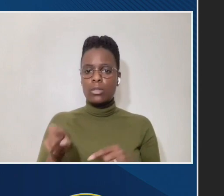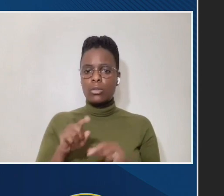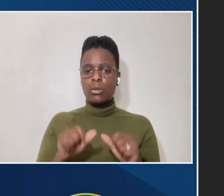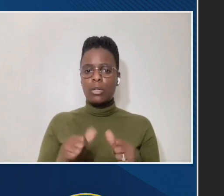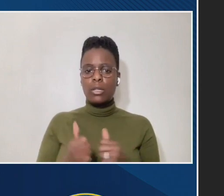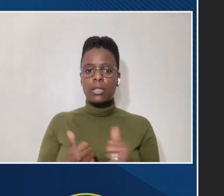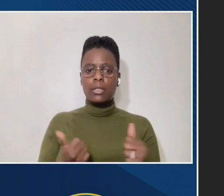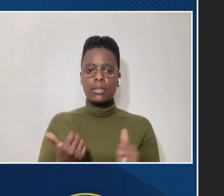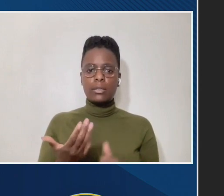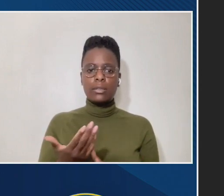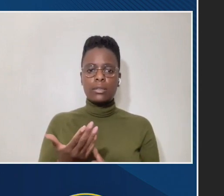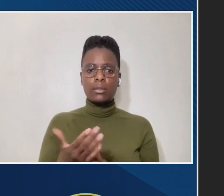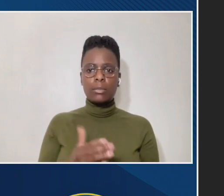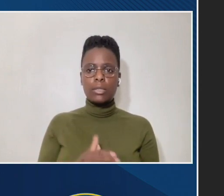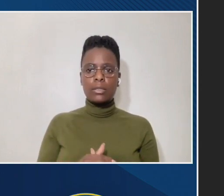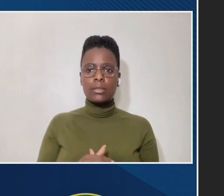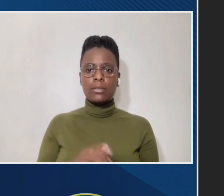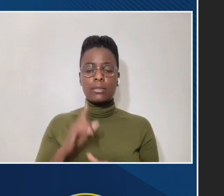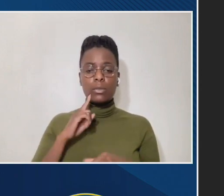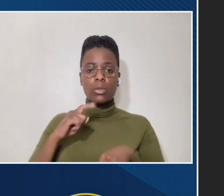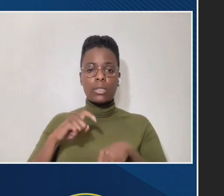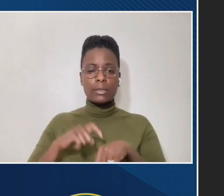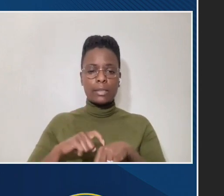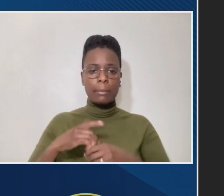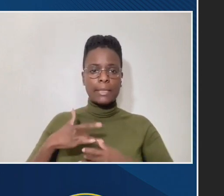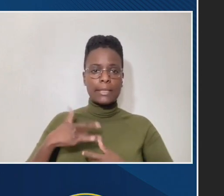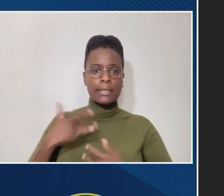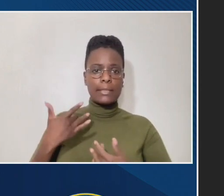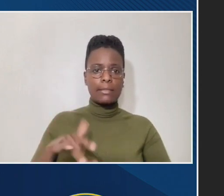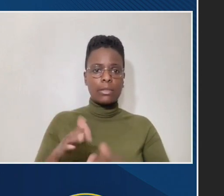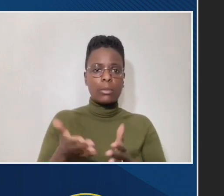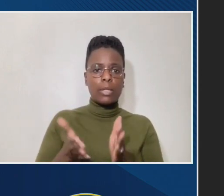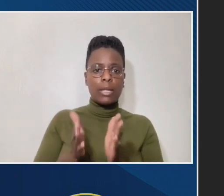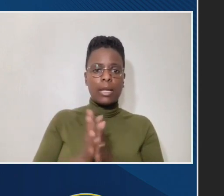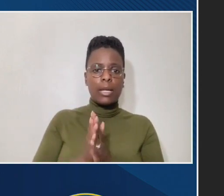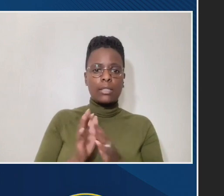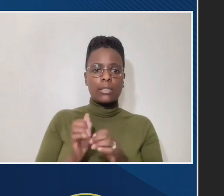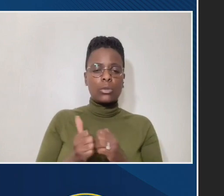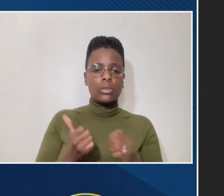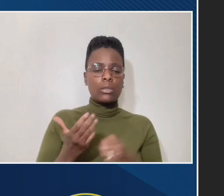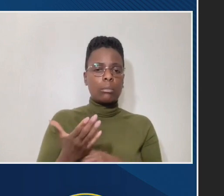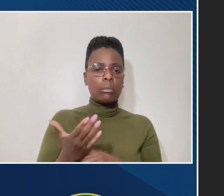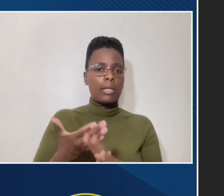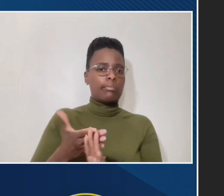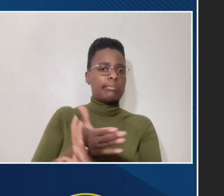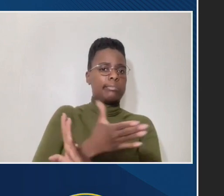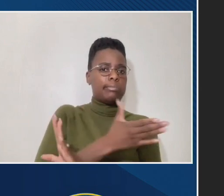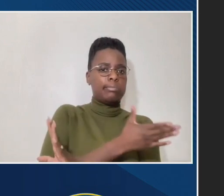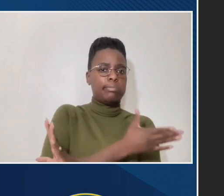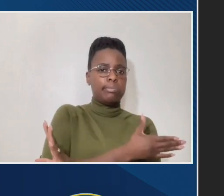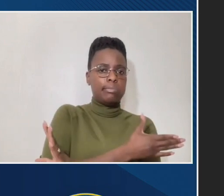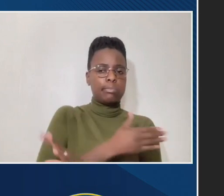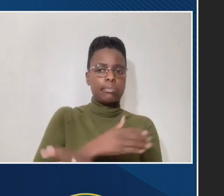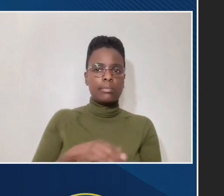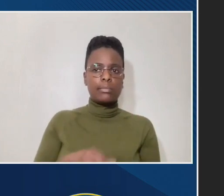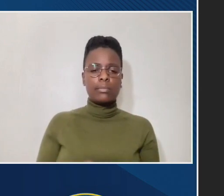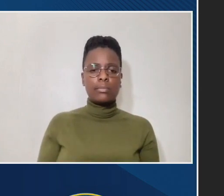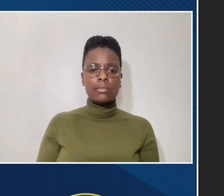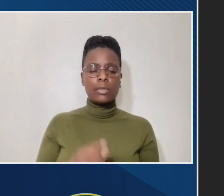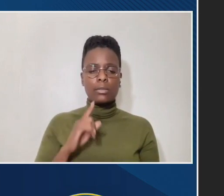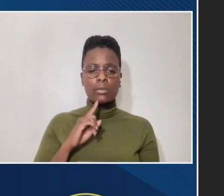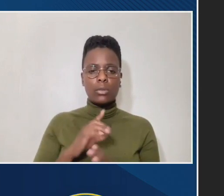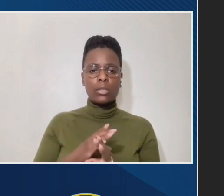just the department's proposal, just adding to the talent search EOC opportunity and